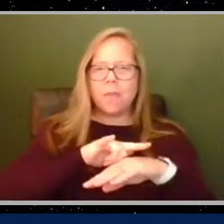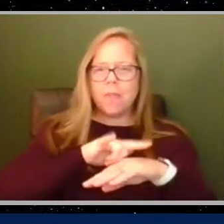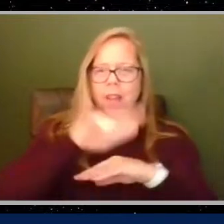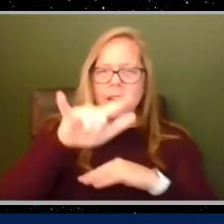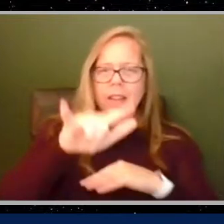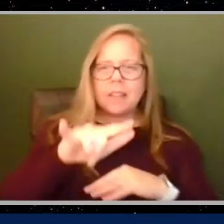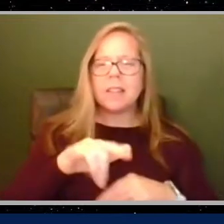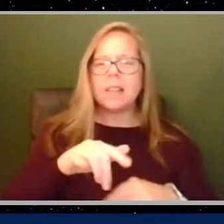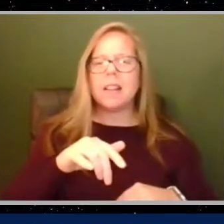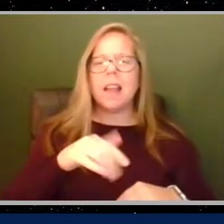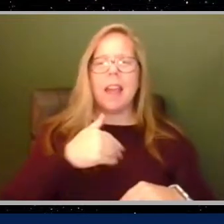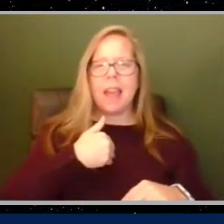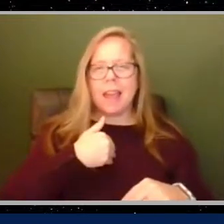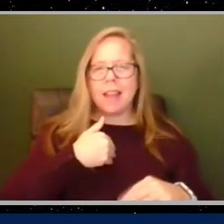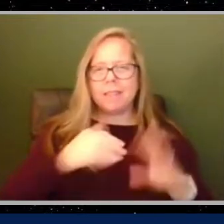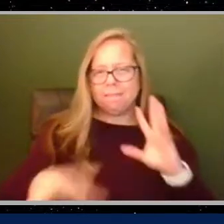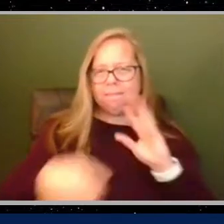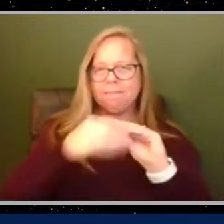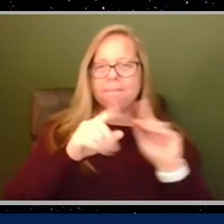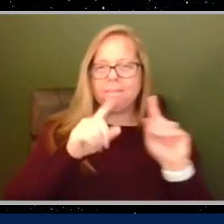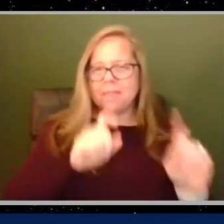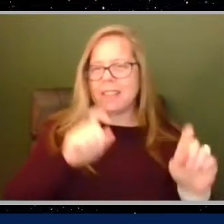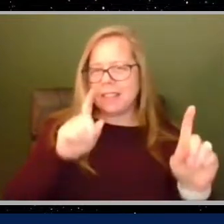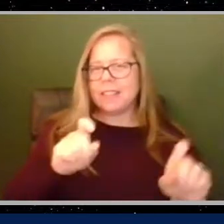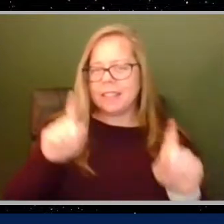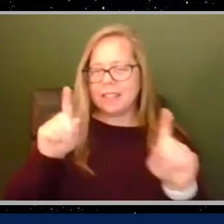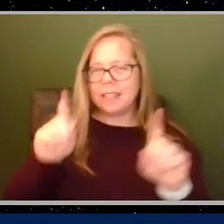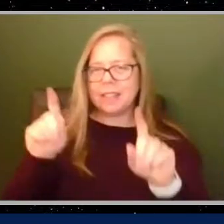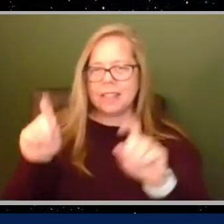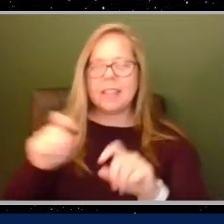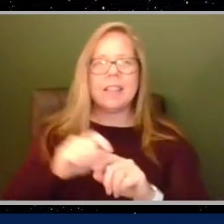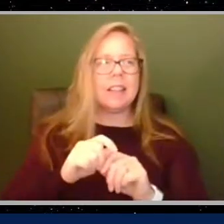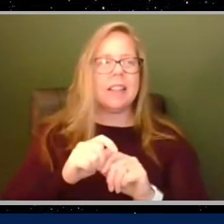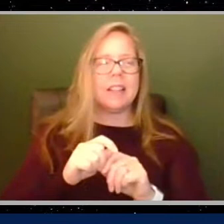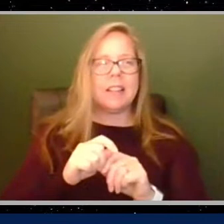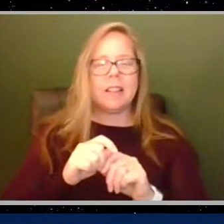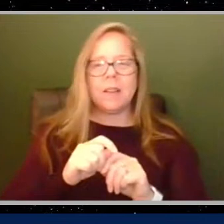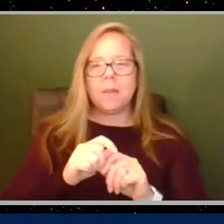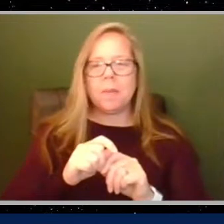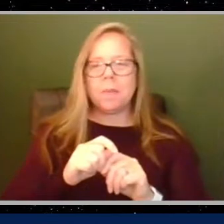some additional testing in those environments with